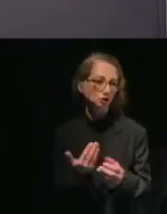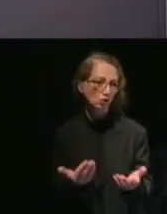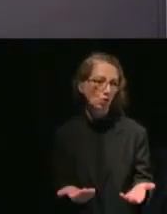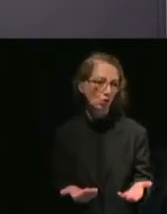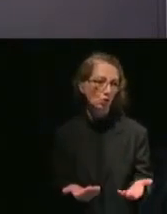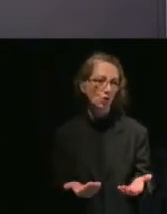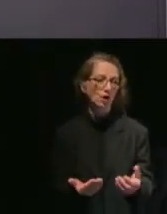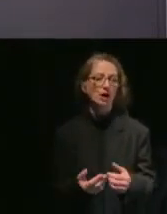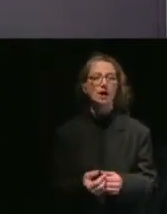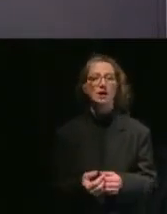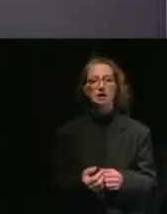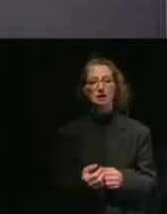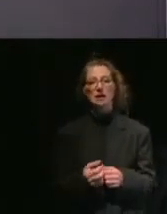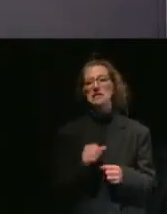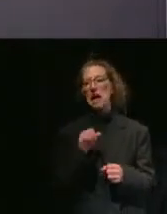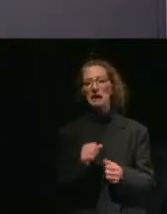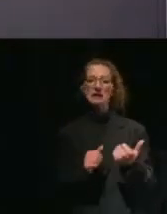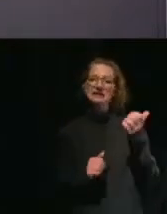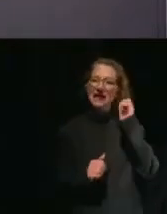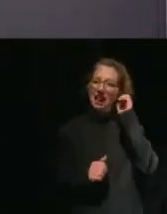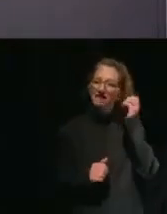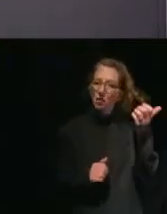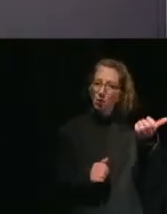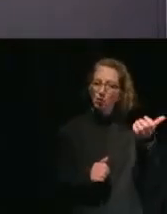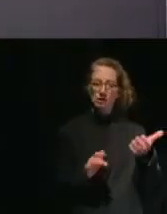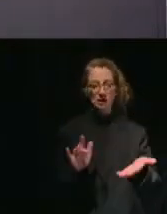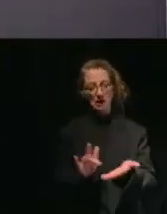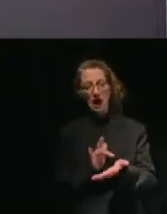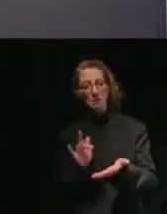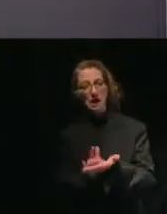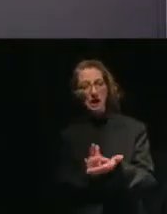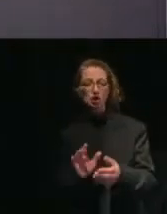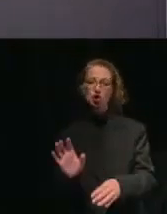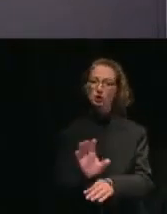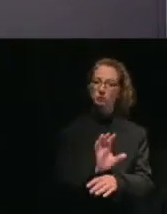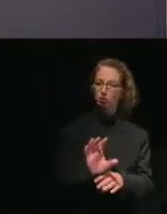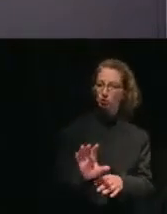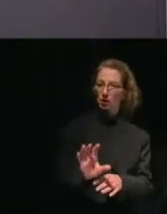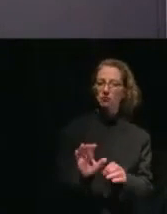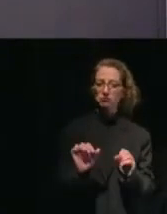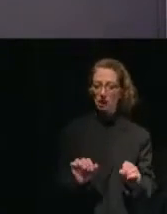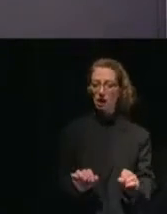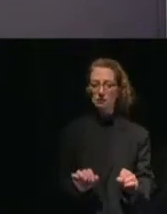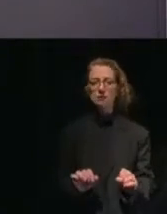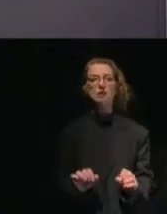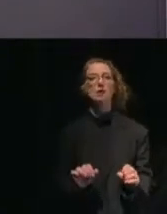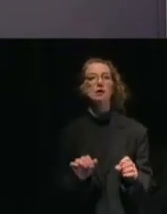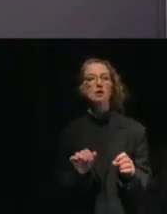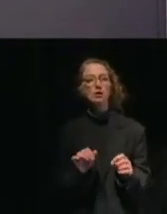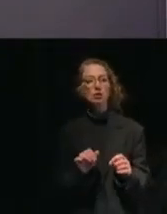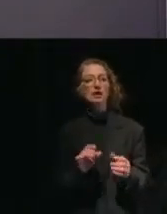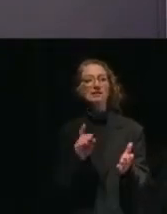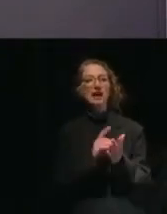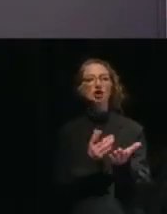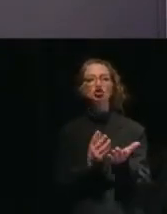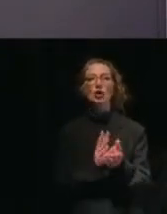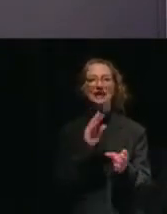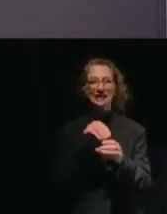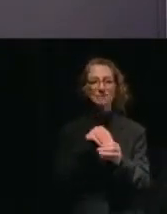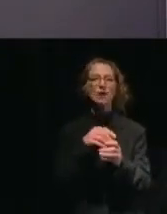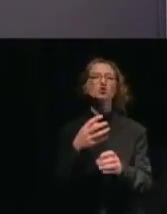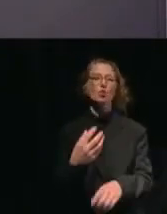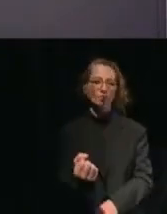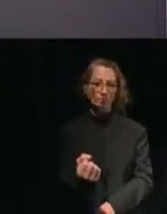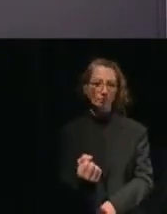computer, and the data that was already entered was saved and stored, and we were